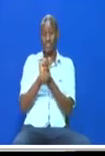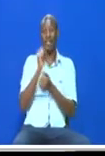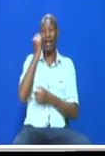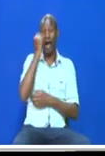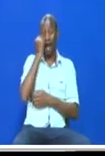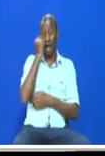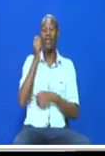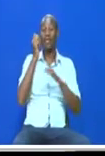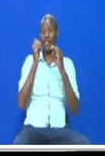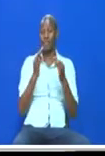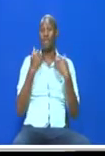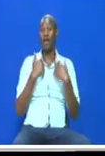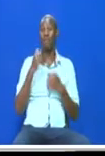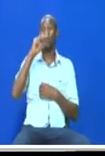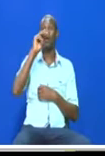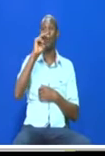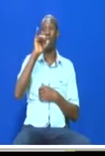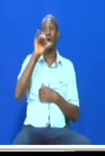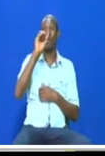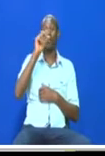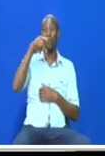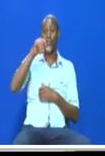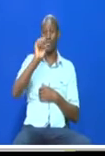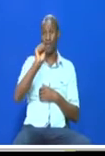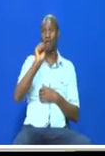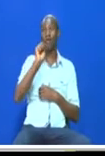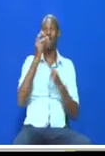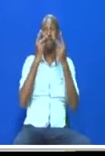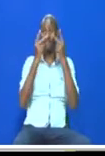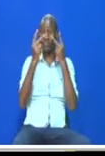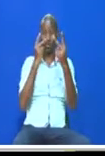eye when we have myopic vision.